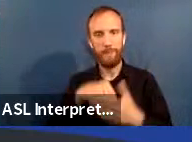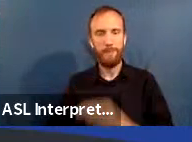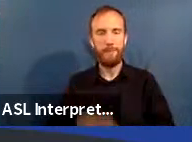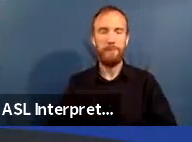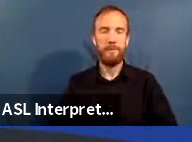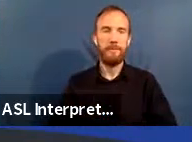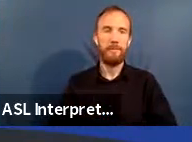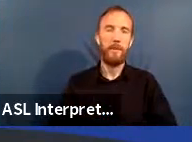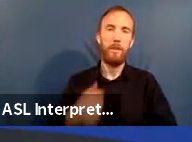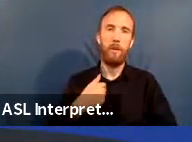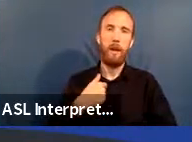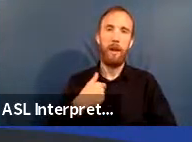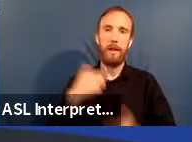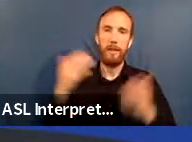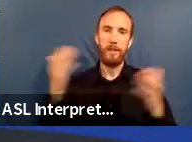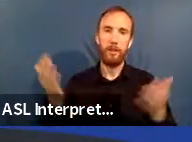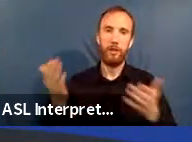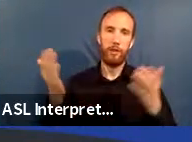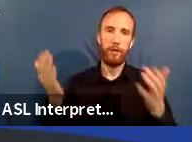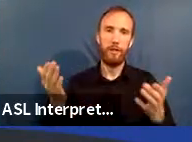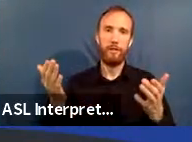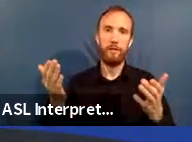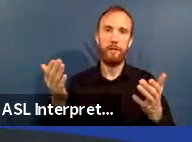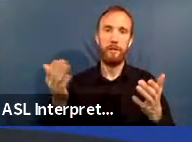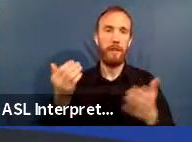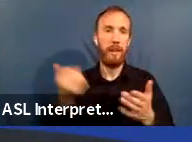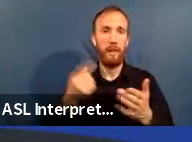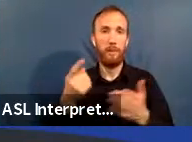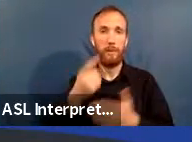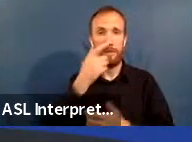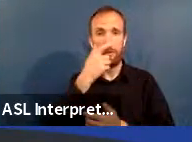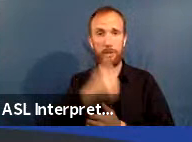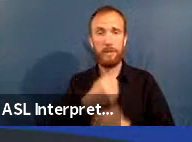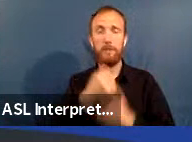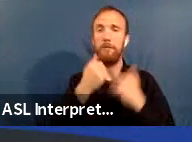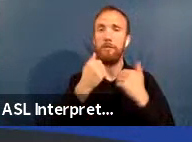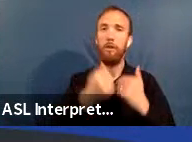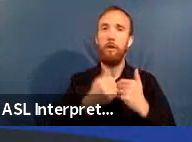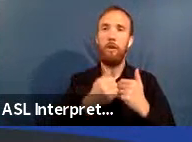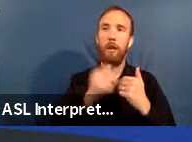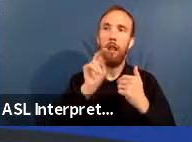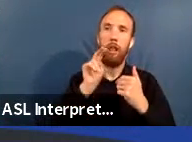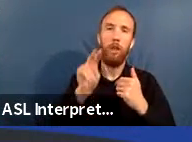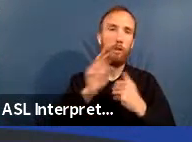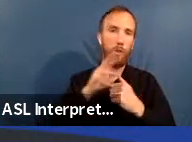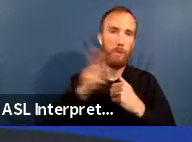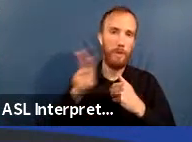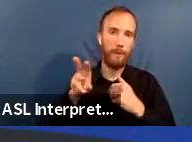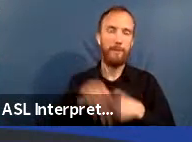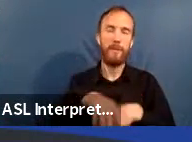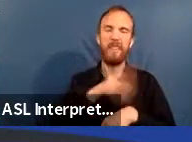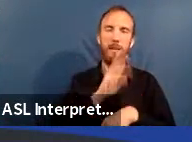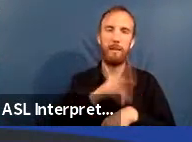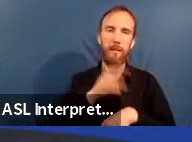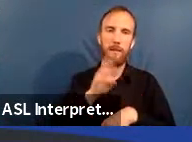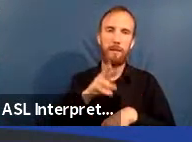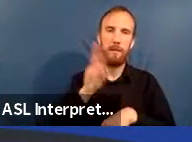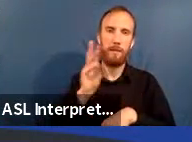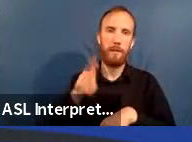would encourage anyone interested to visit our website at